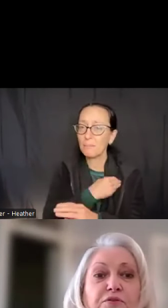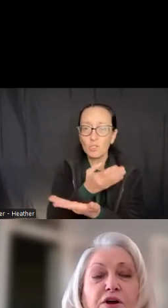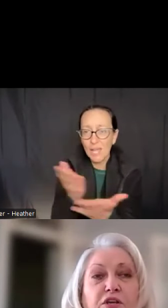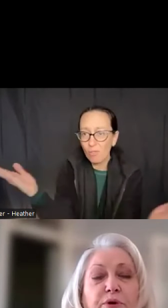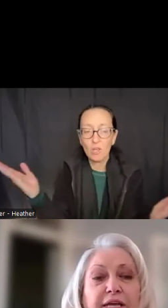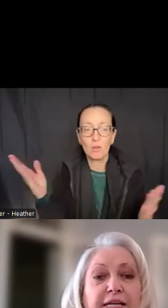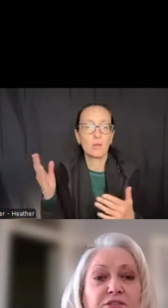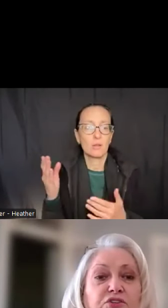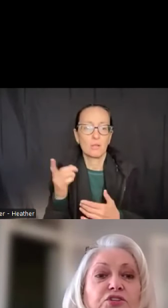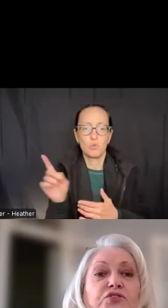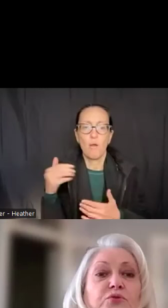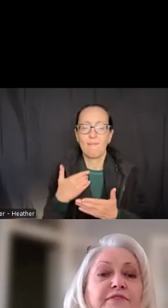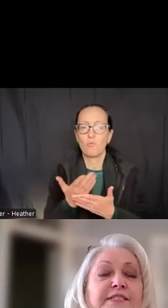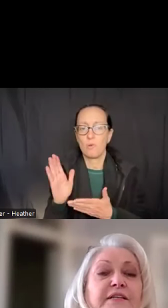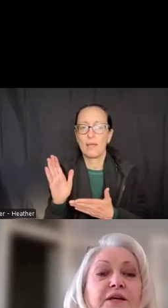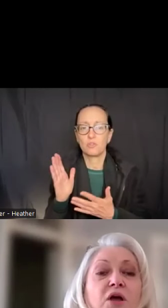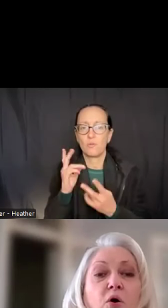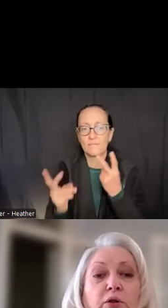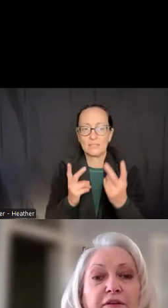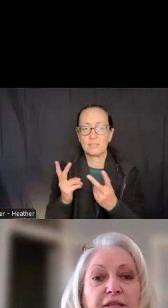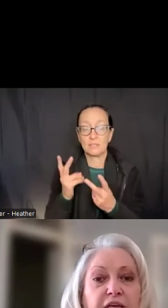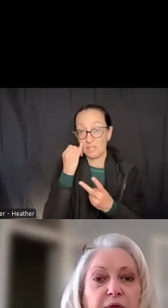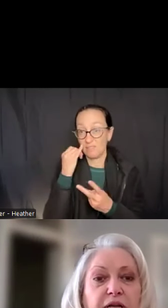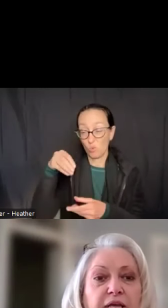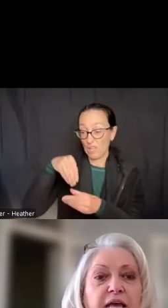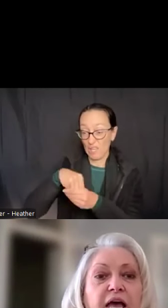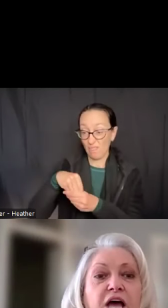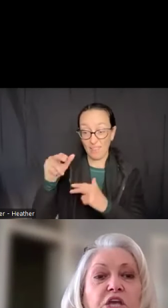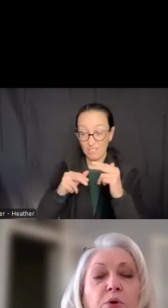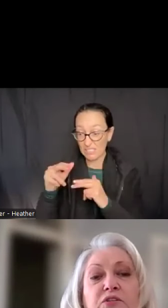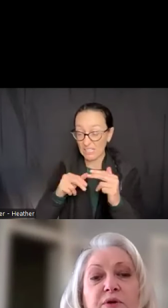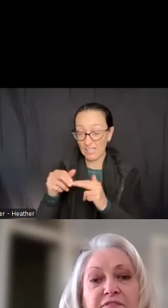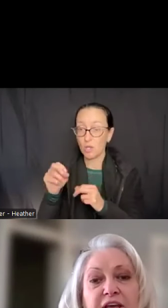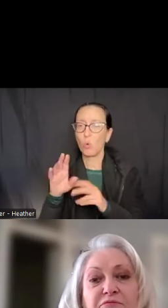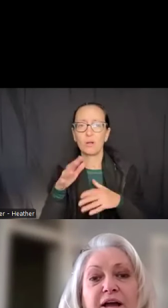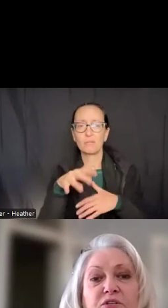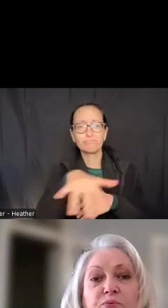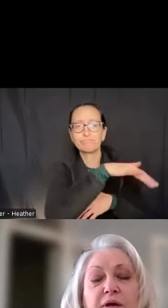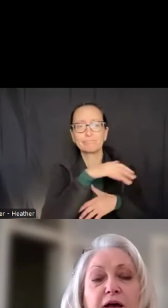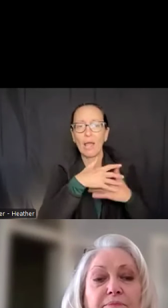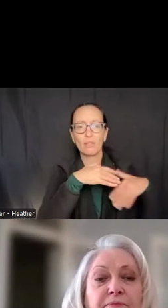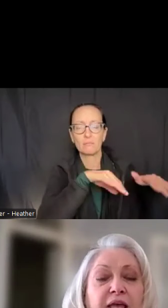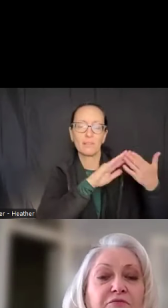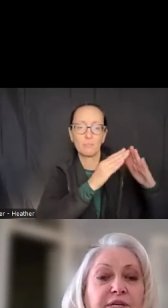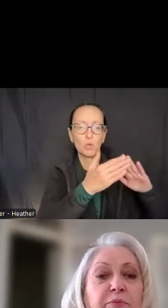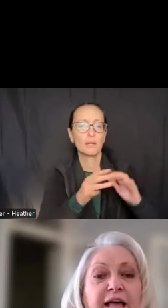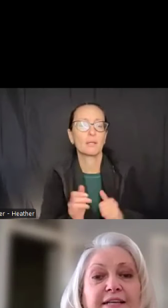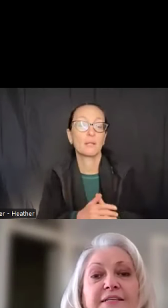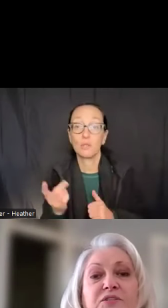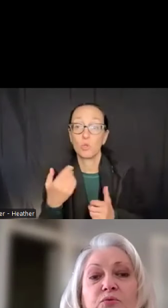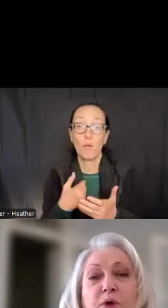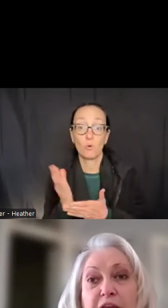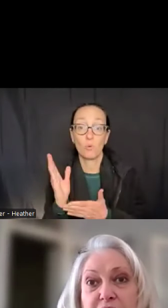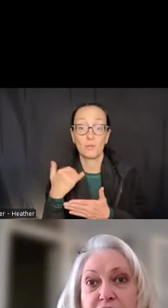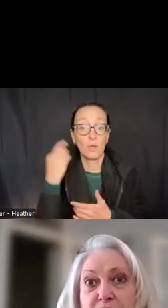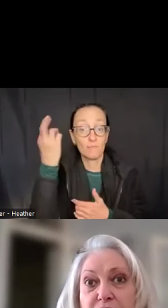applies whether or not you are in an institution or a facility or living in the community. You also have to have right to have reasonable